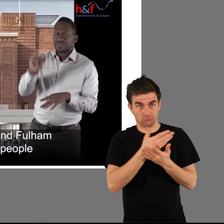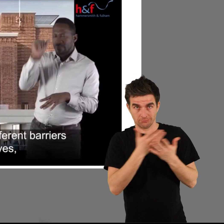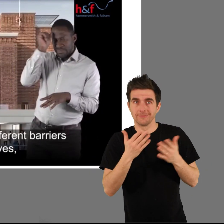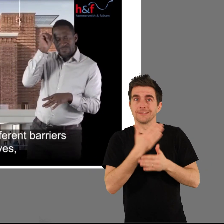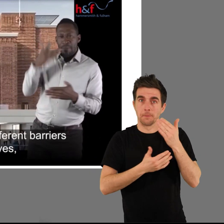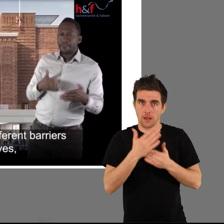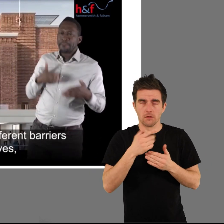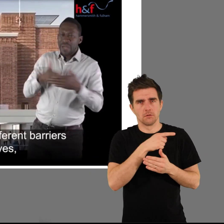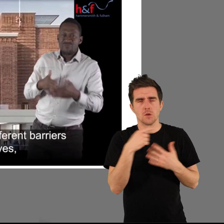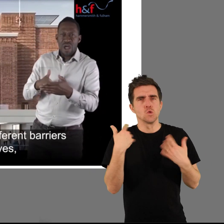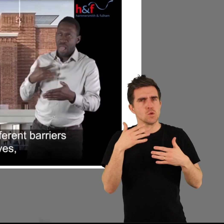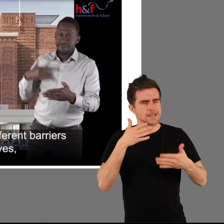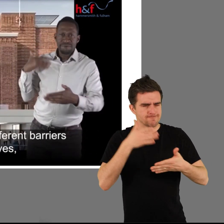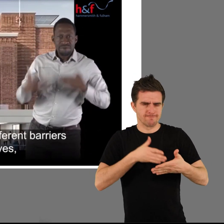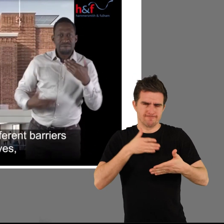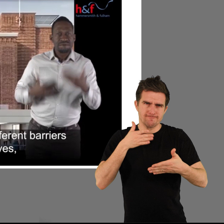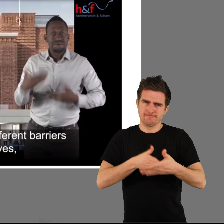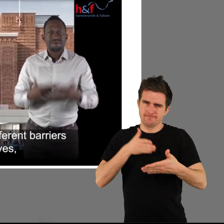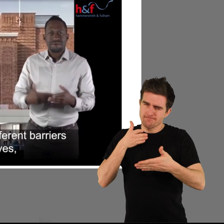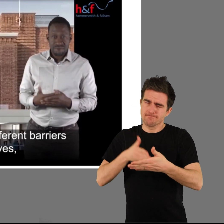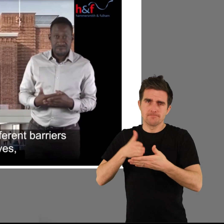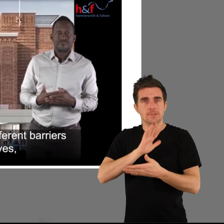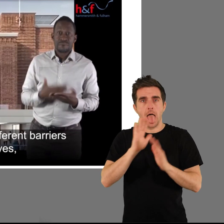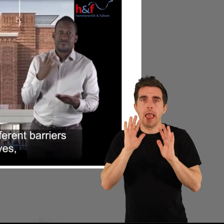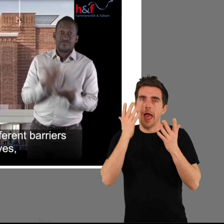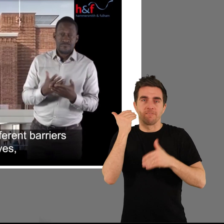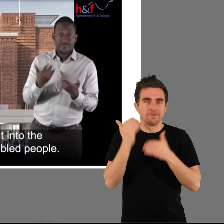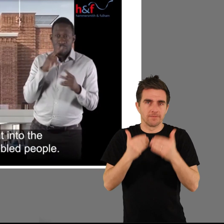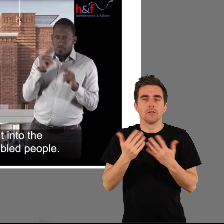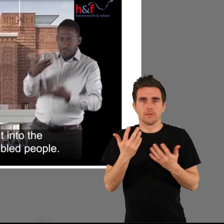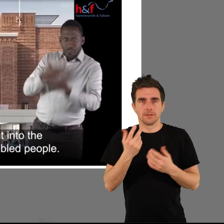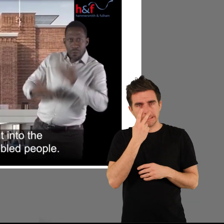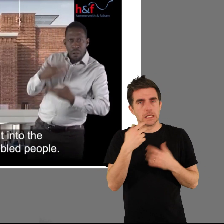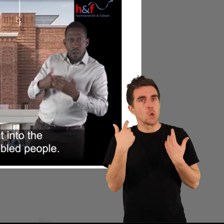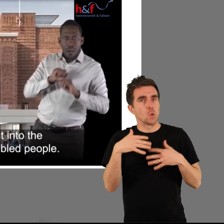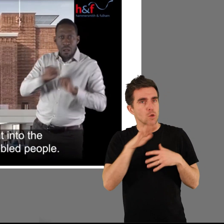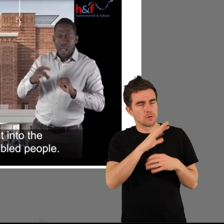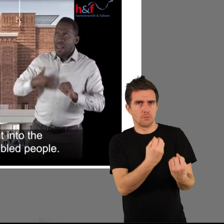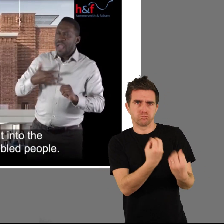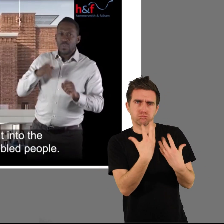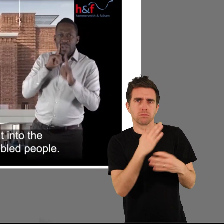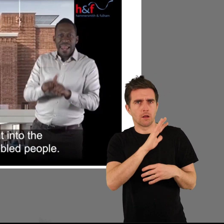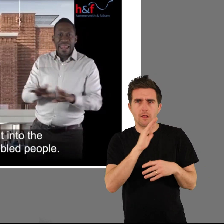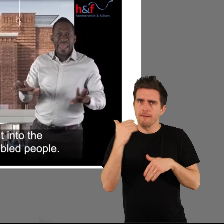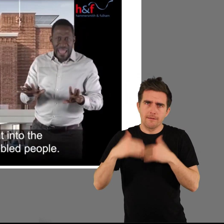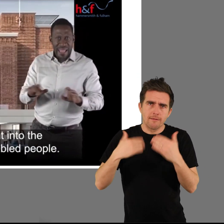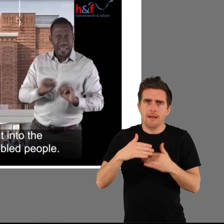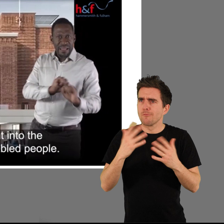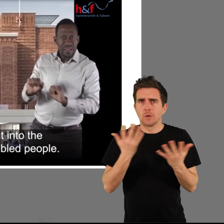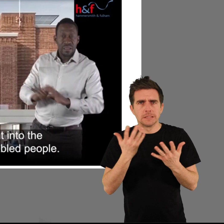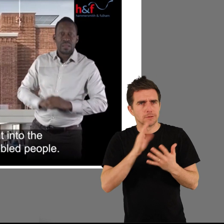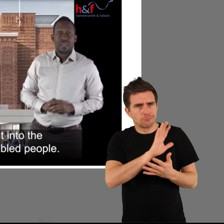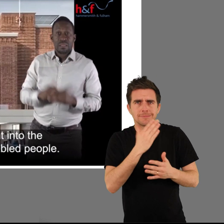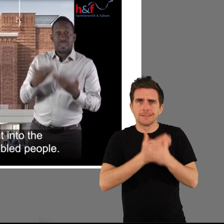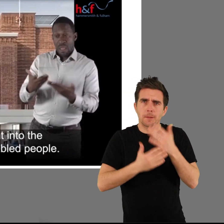people who have faced many different barriers in their daily lives, an invaluable insight into the lived experience